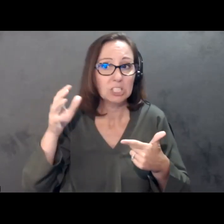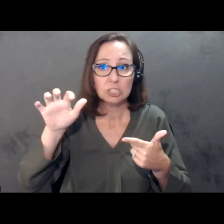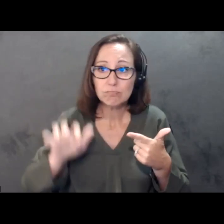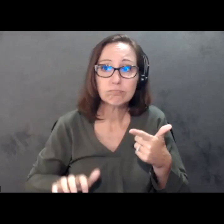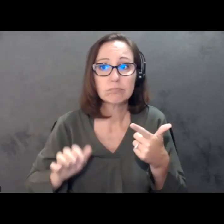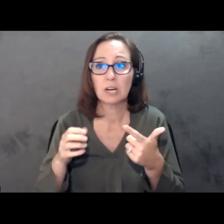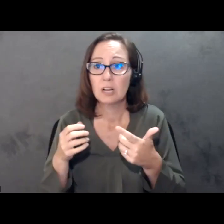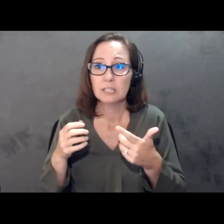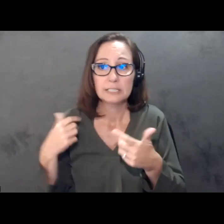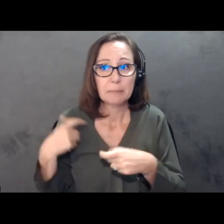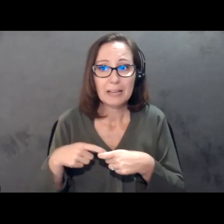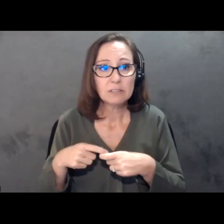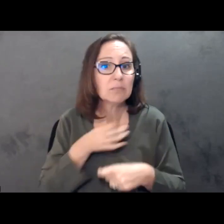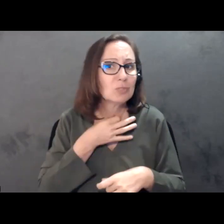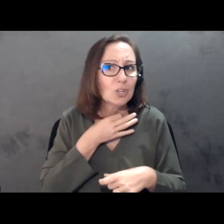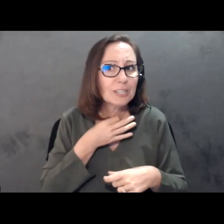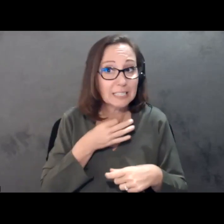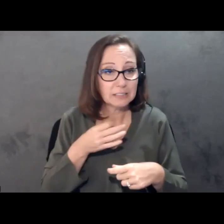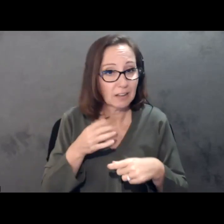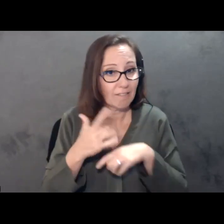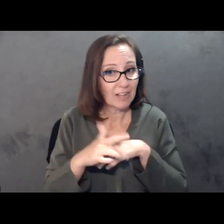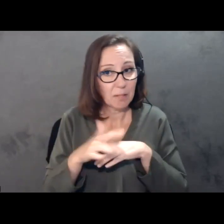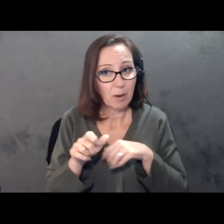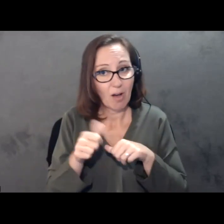Spanish. Are we offering other type of